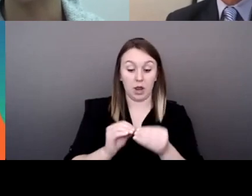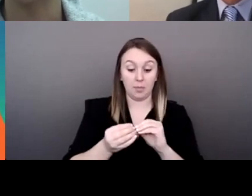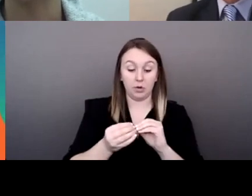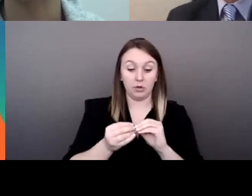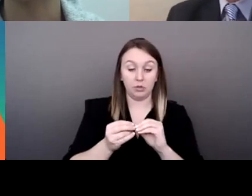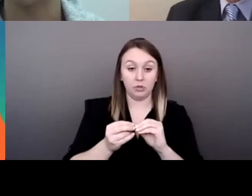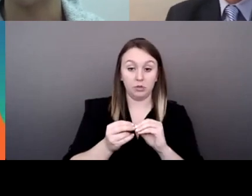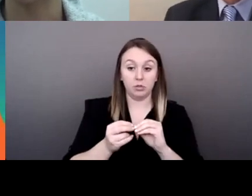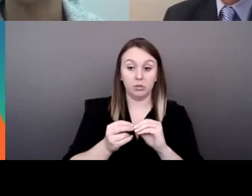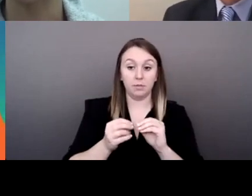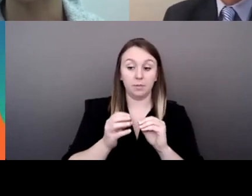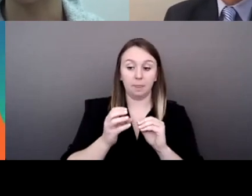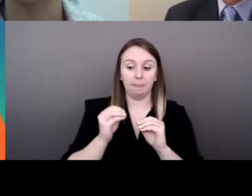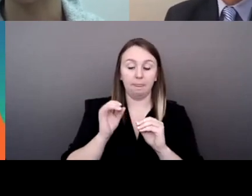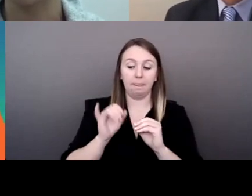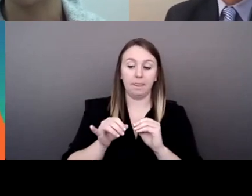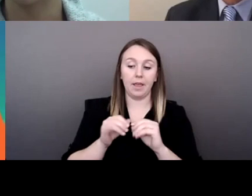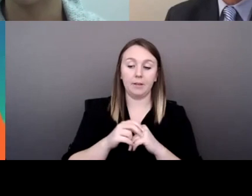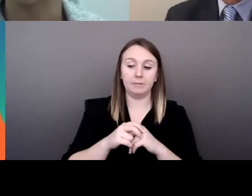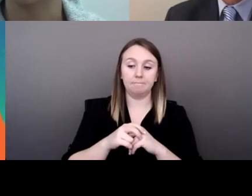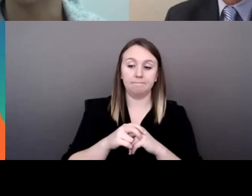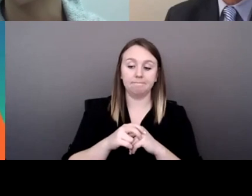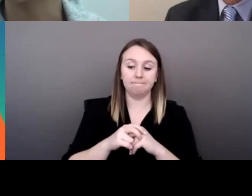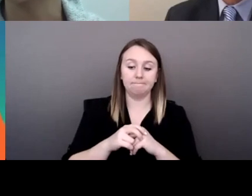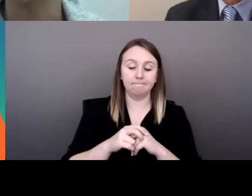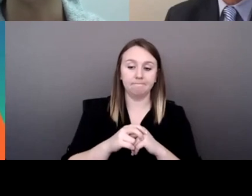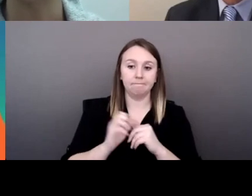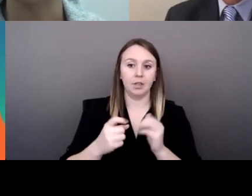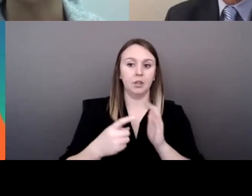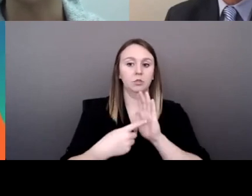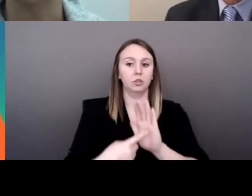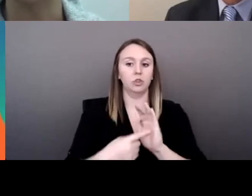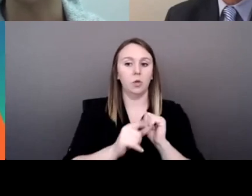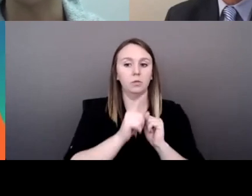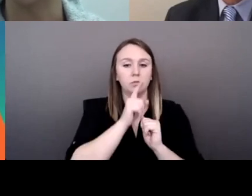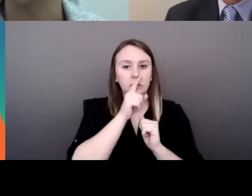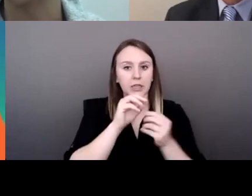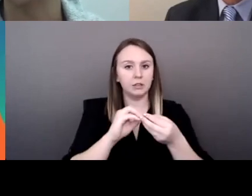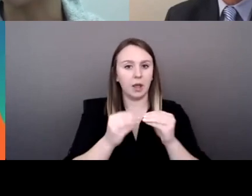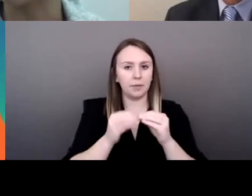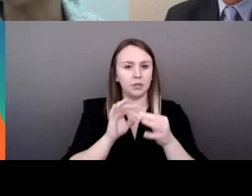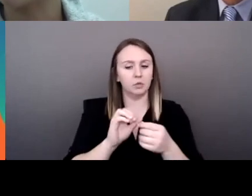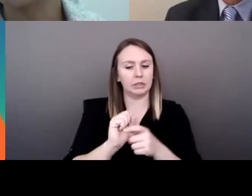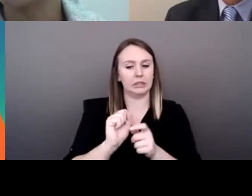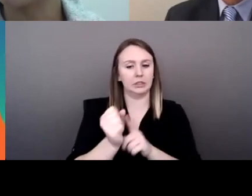definitely kind of highlight of the real situations that we're dealing with